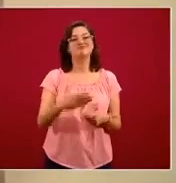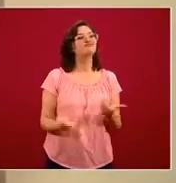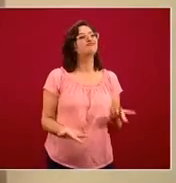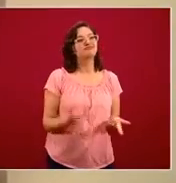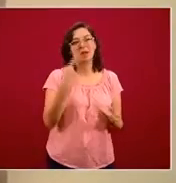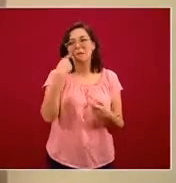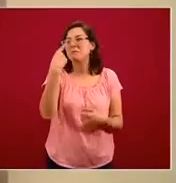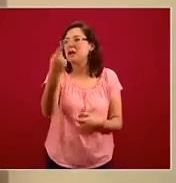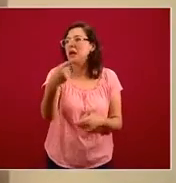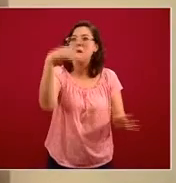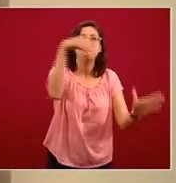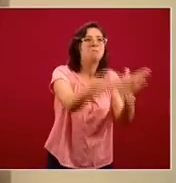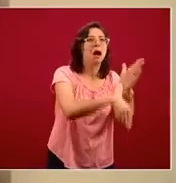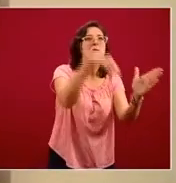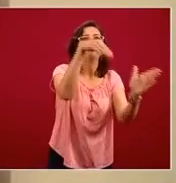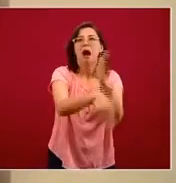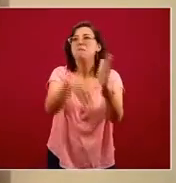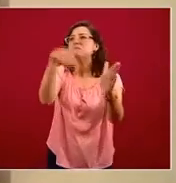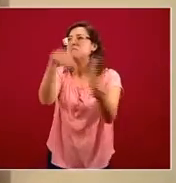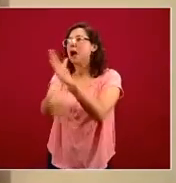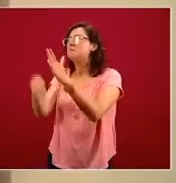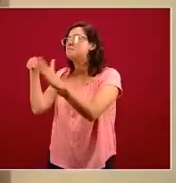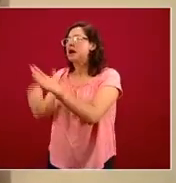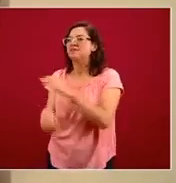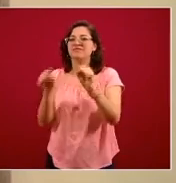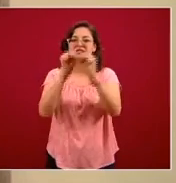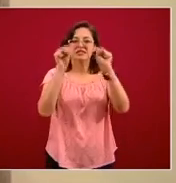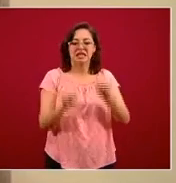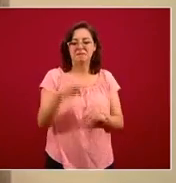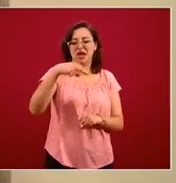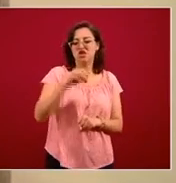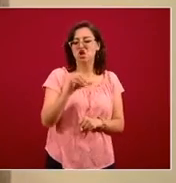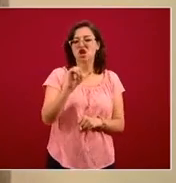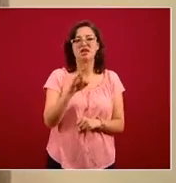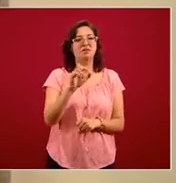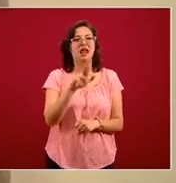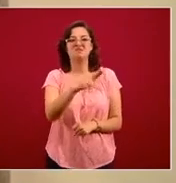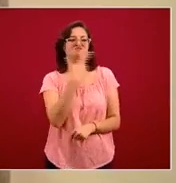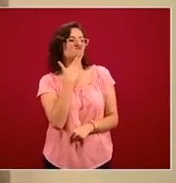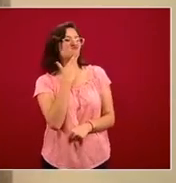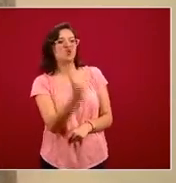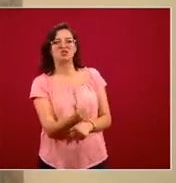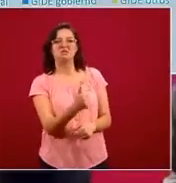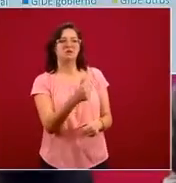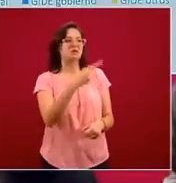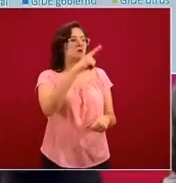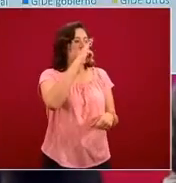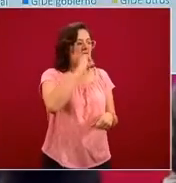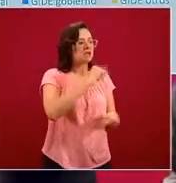symptom of the systemic neoliberal